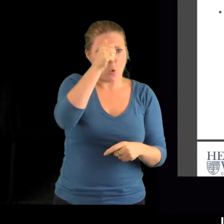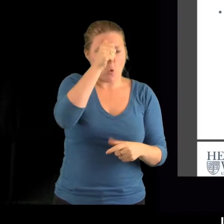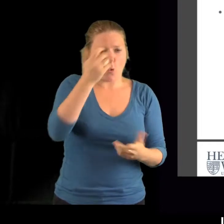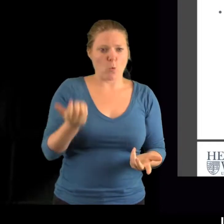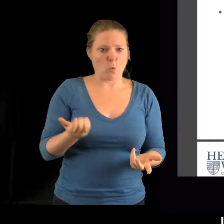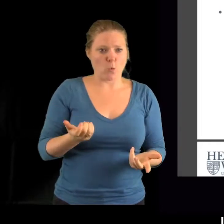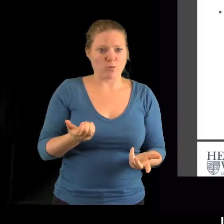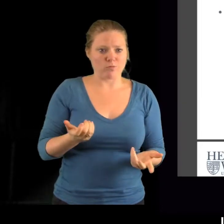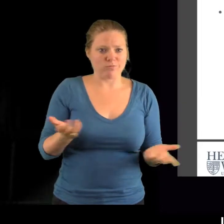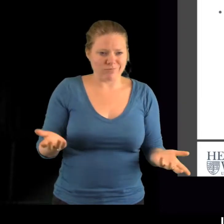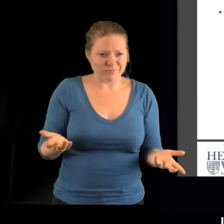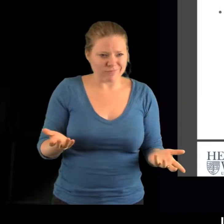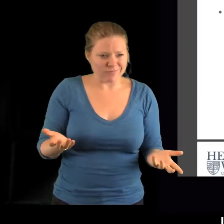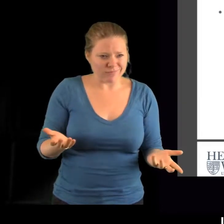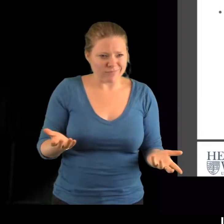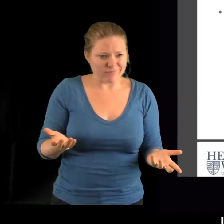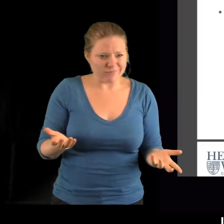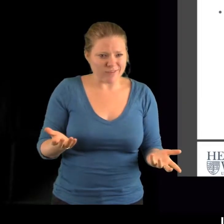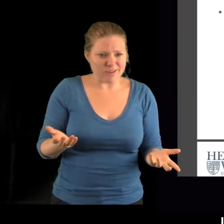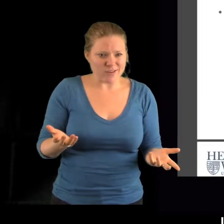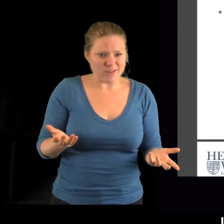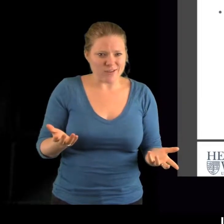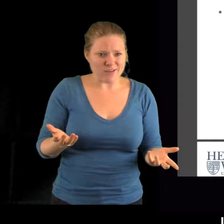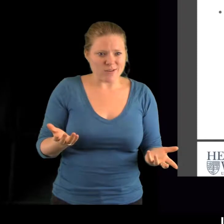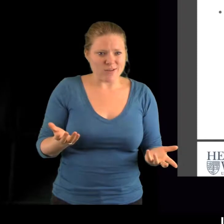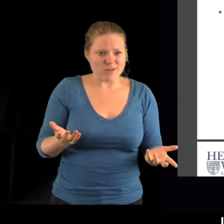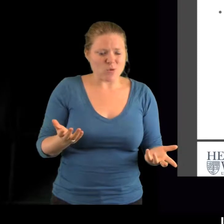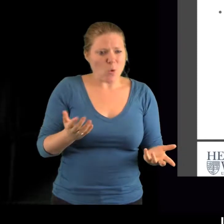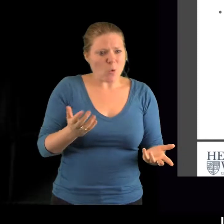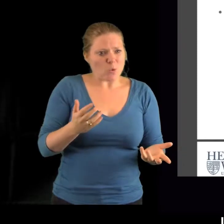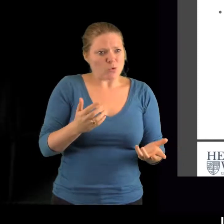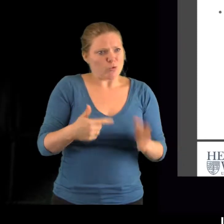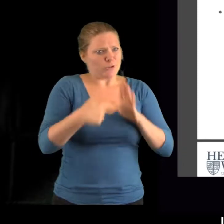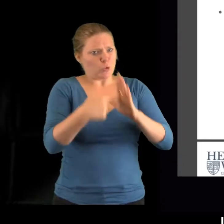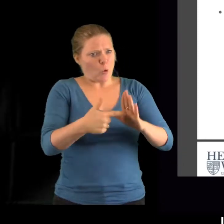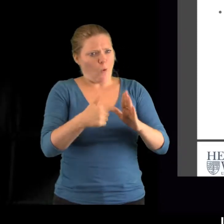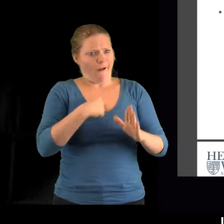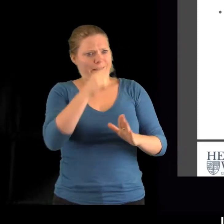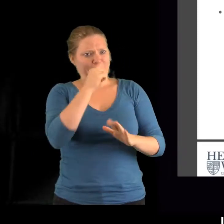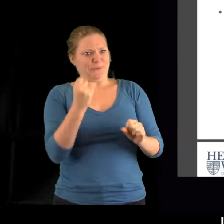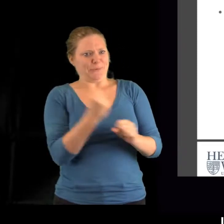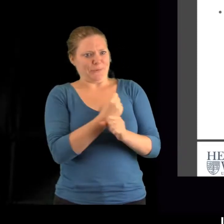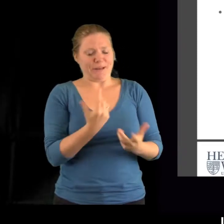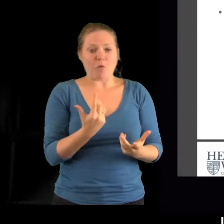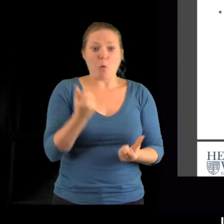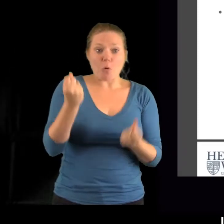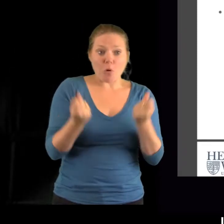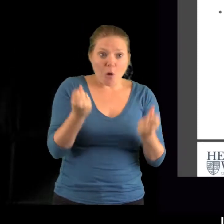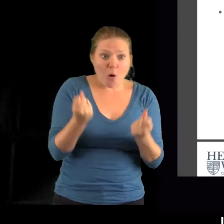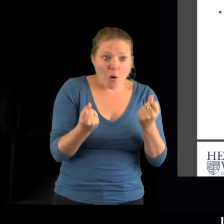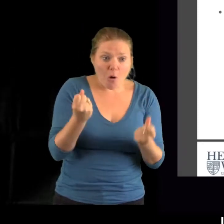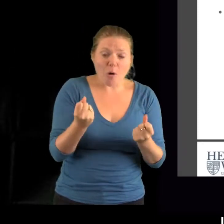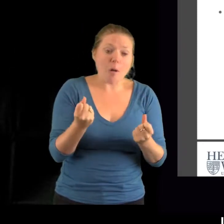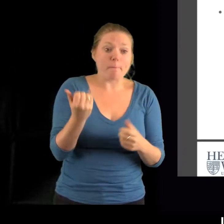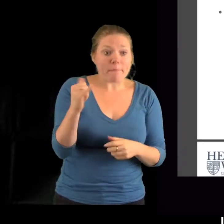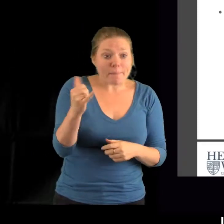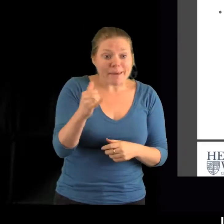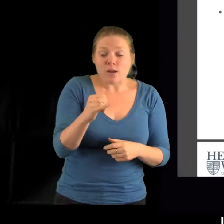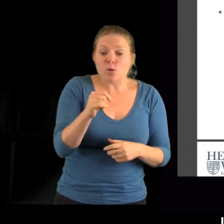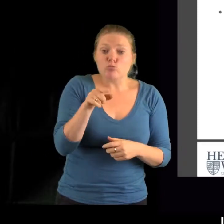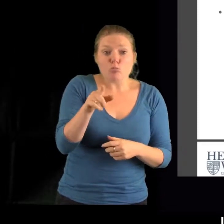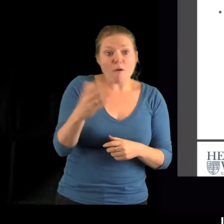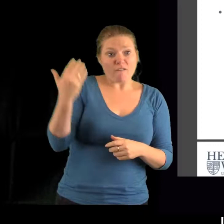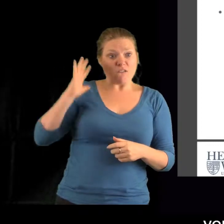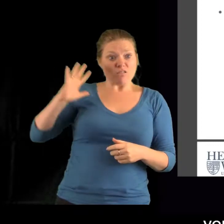It's revealed through skillful execution of performance with driving a car as well. Like, you just do it. Yes, you went to driving school